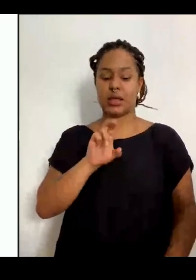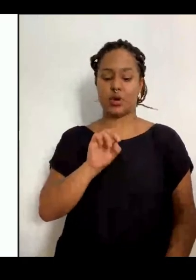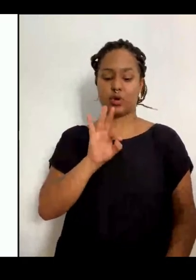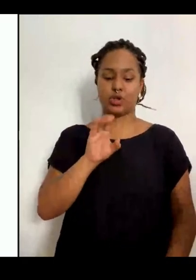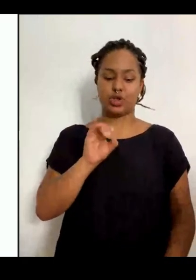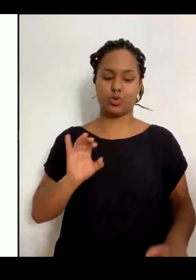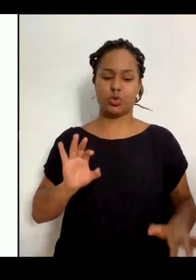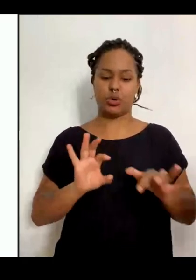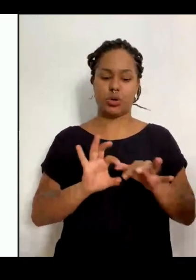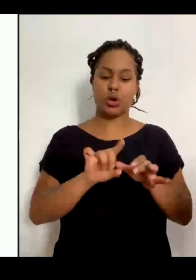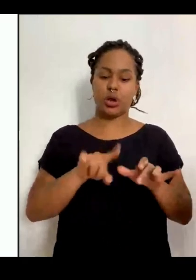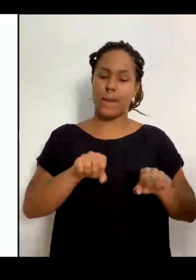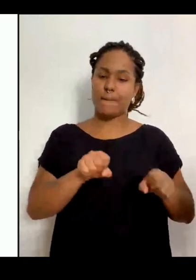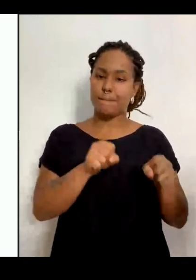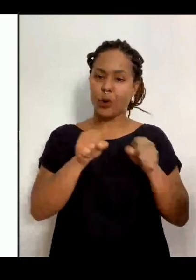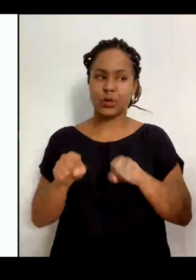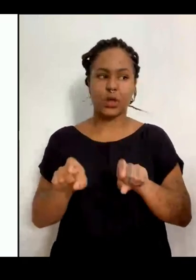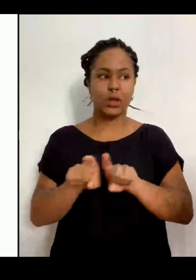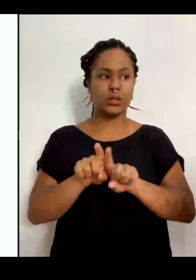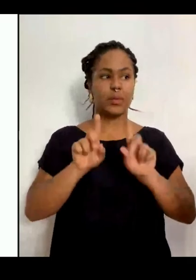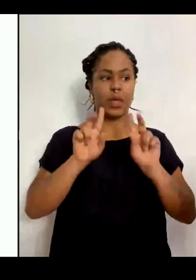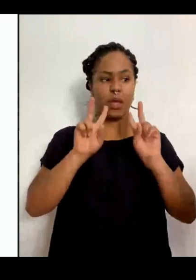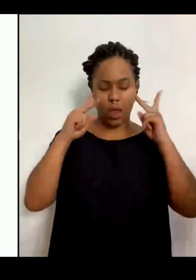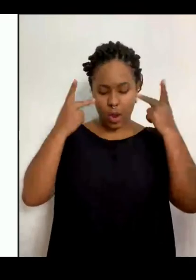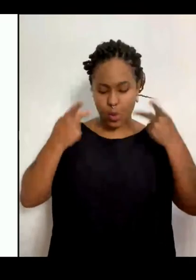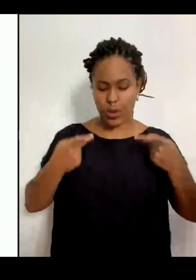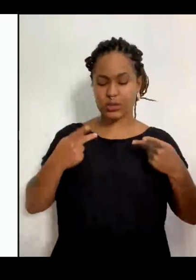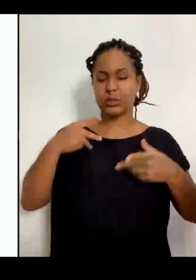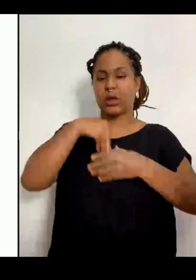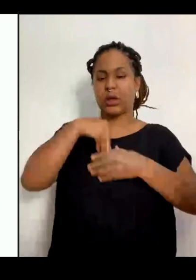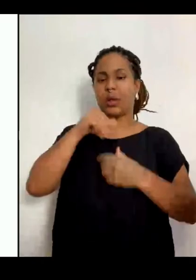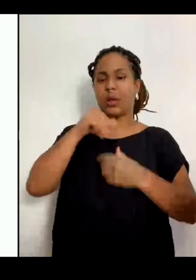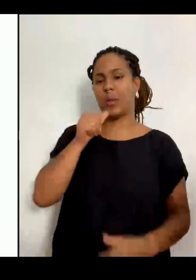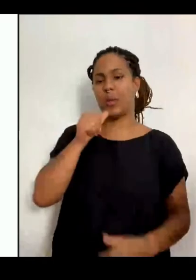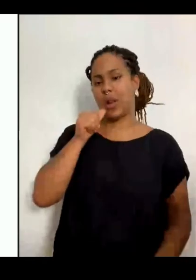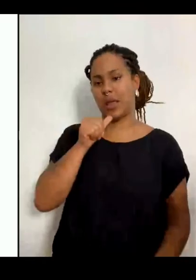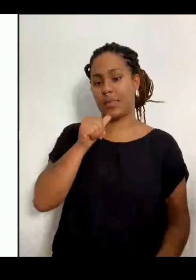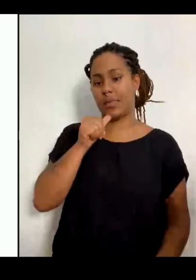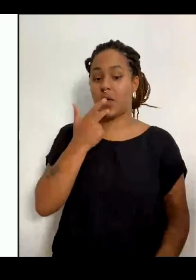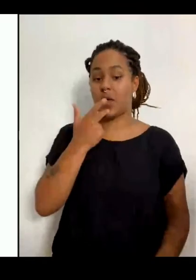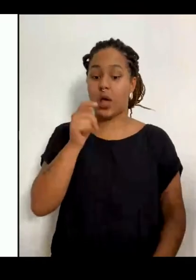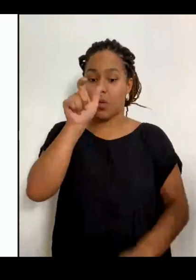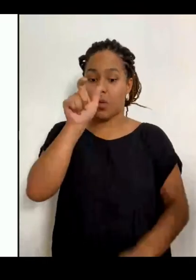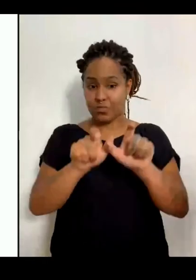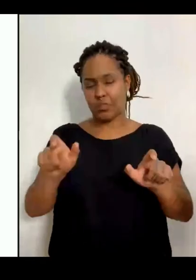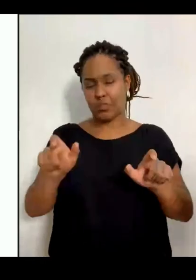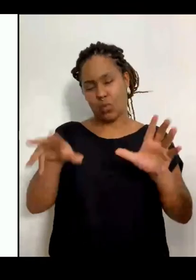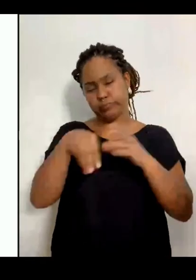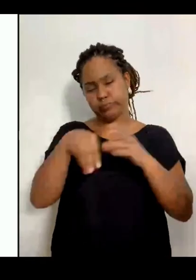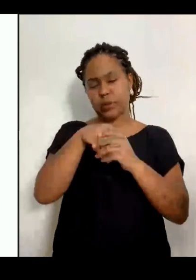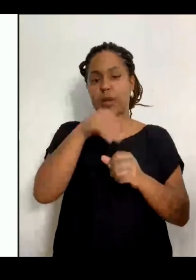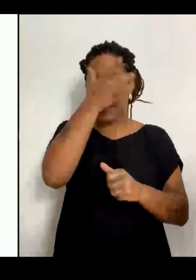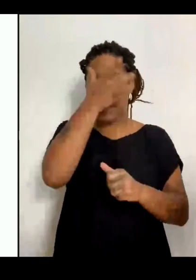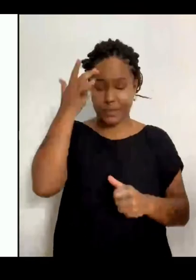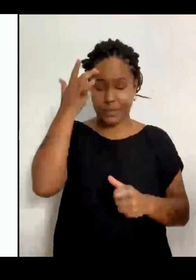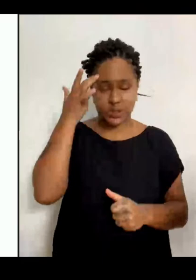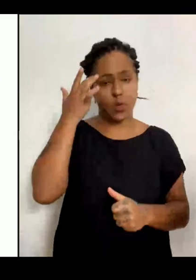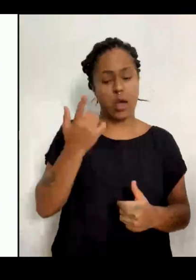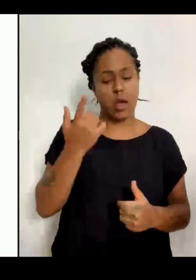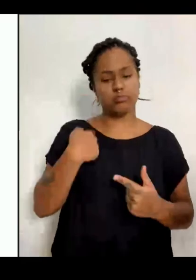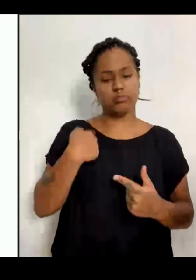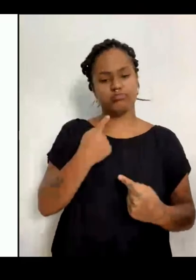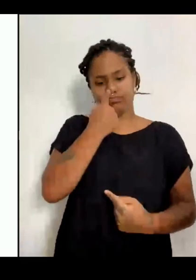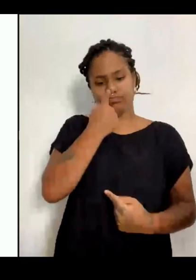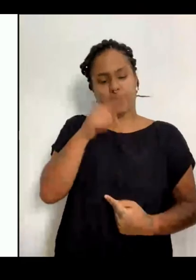trans and non-binary folks Lord Wright still in Western Society we have learned to be suspicious of